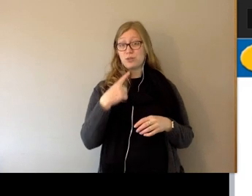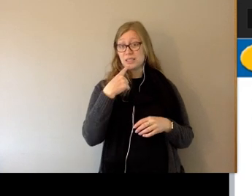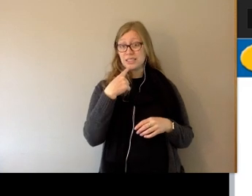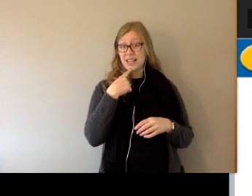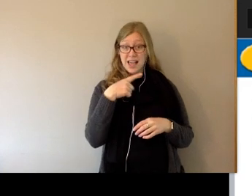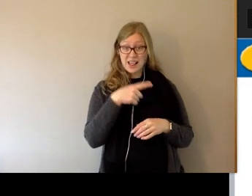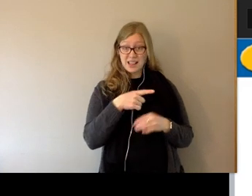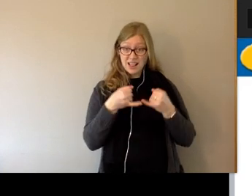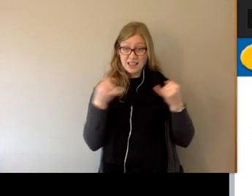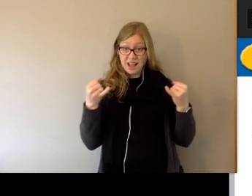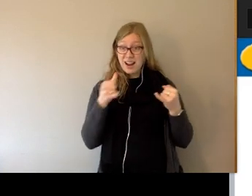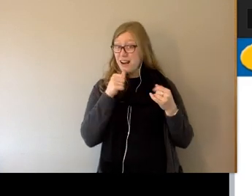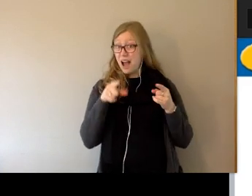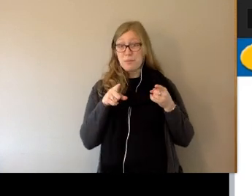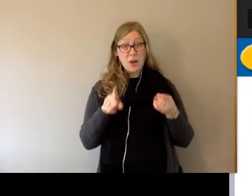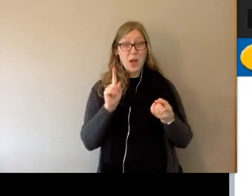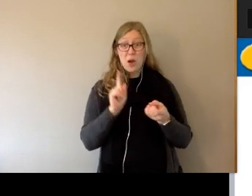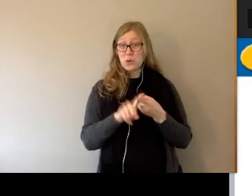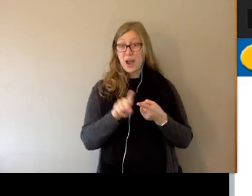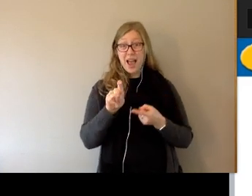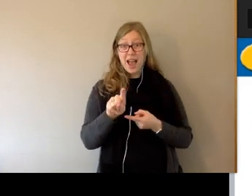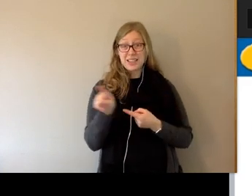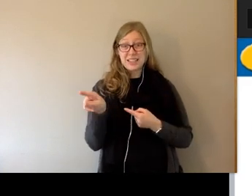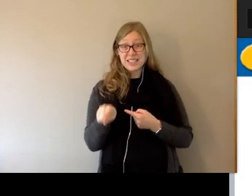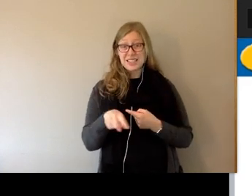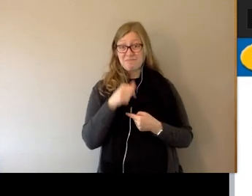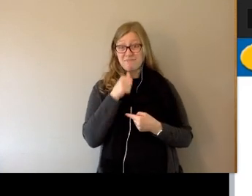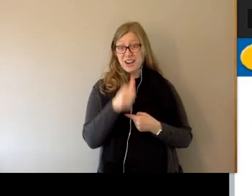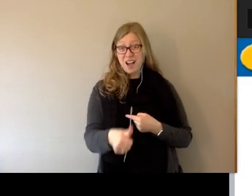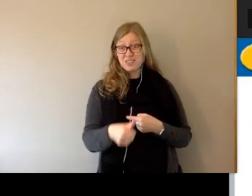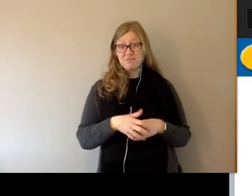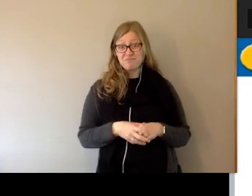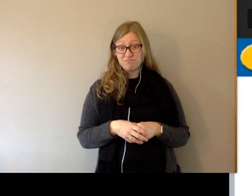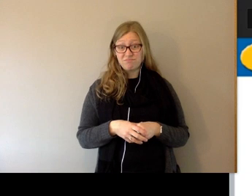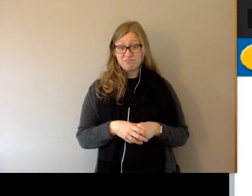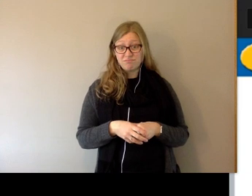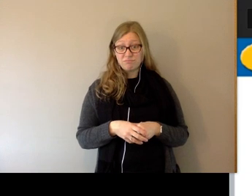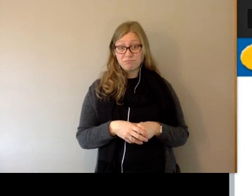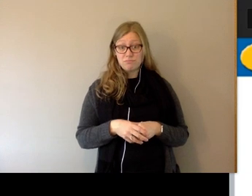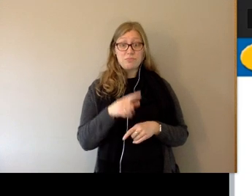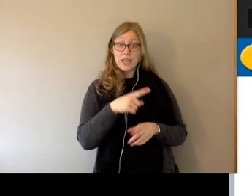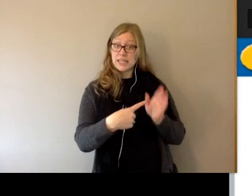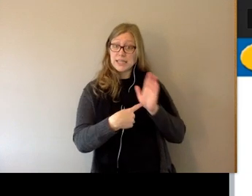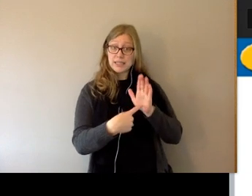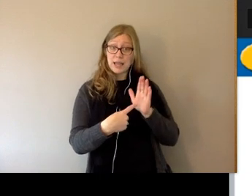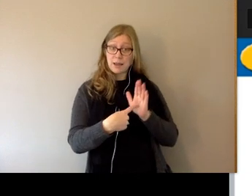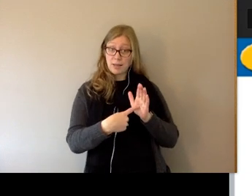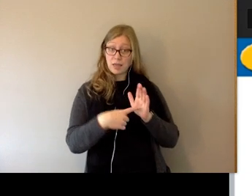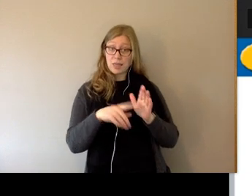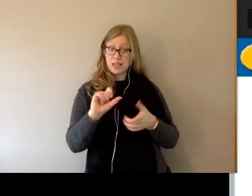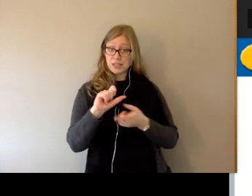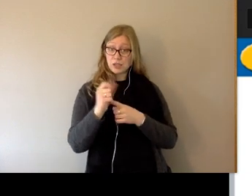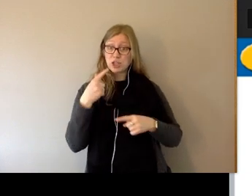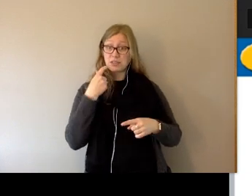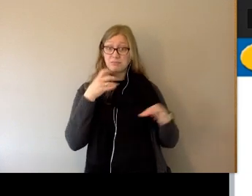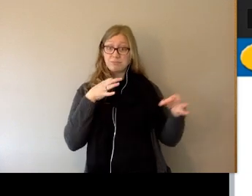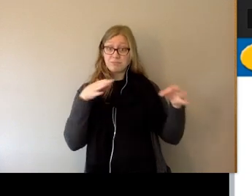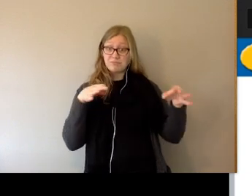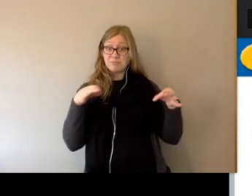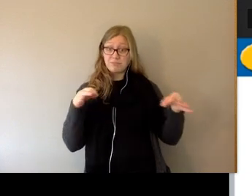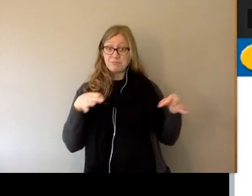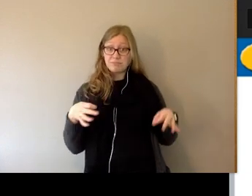XZ. So here's an example, and it's that situation that we just described. And it says verify